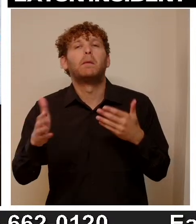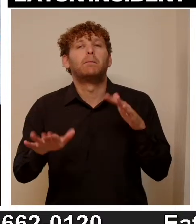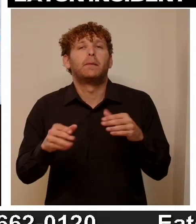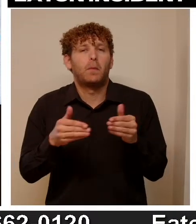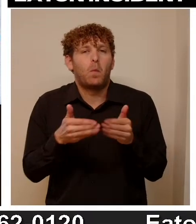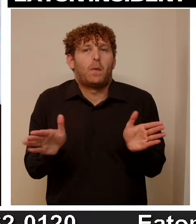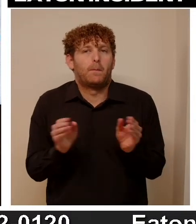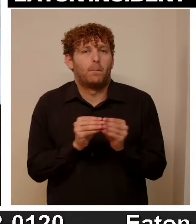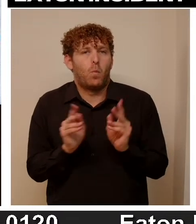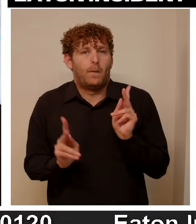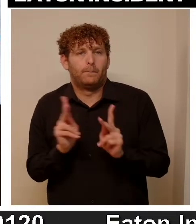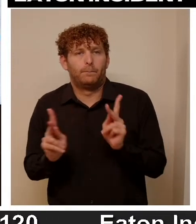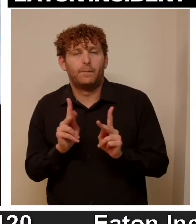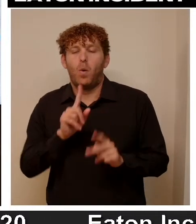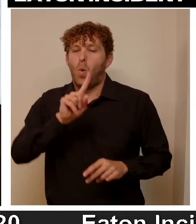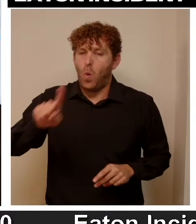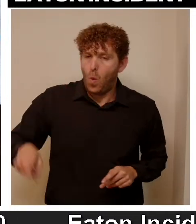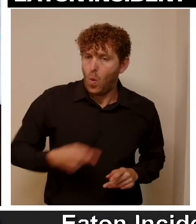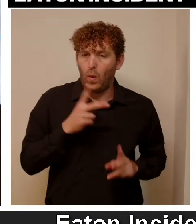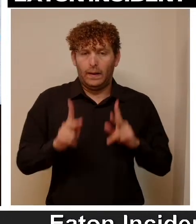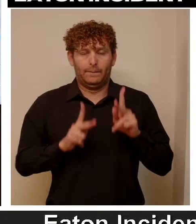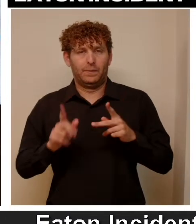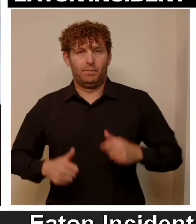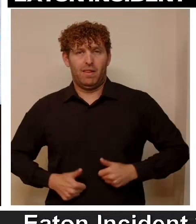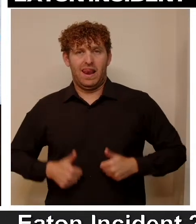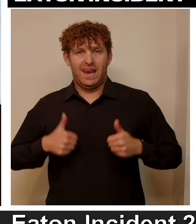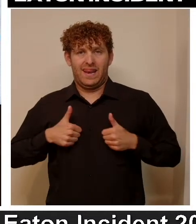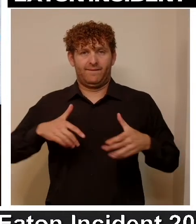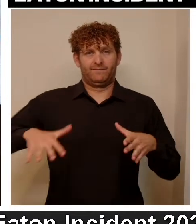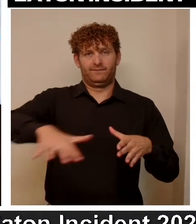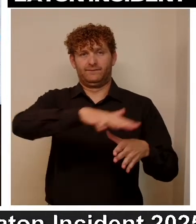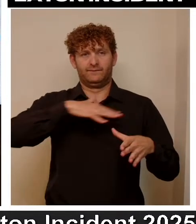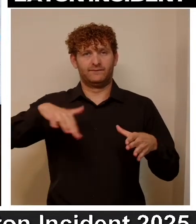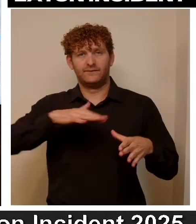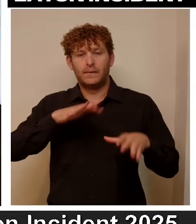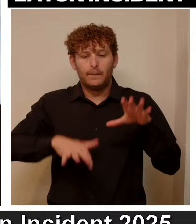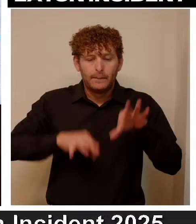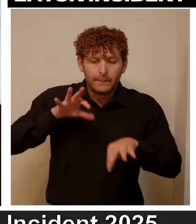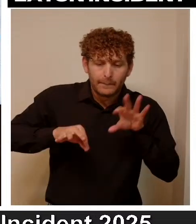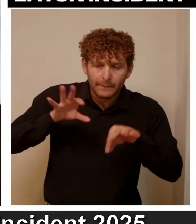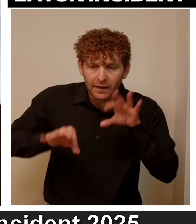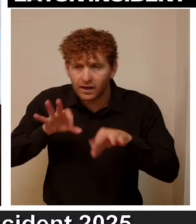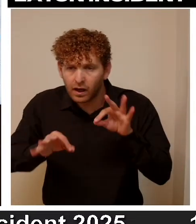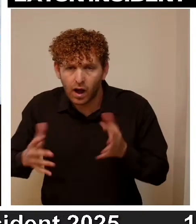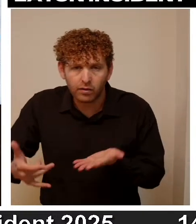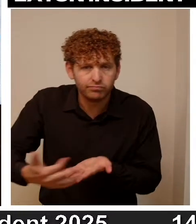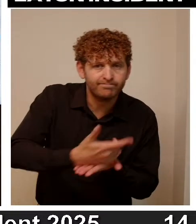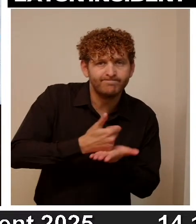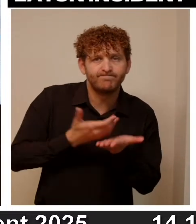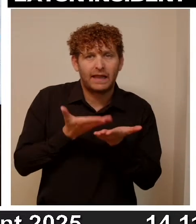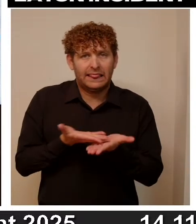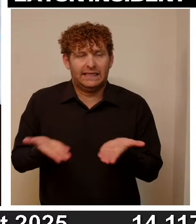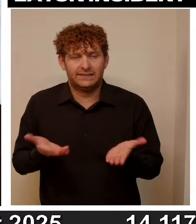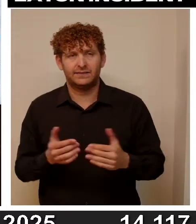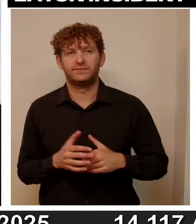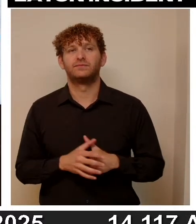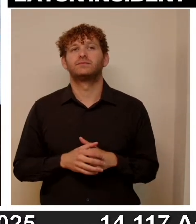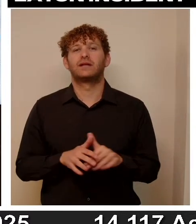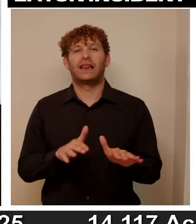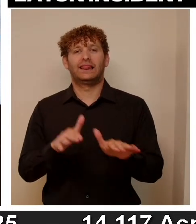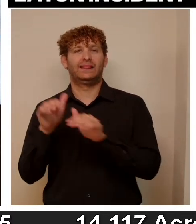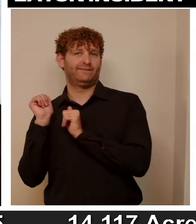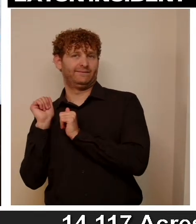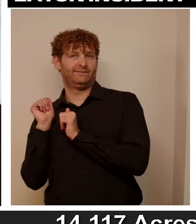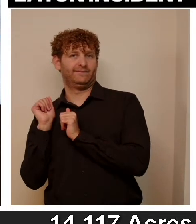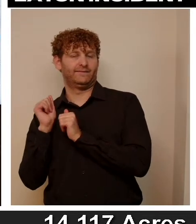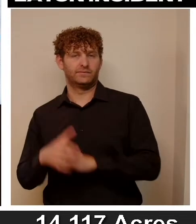residents only, just to come and assess, grab their essentials that they need, and to get out of the